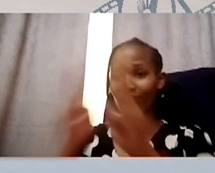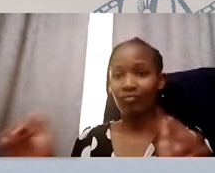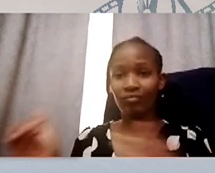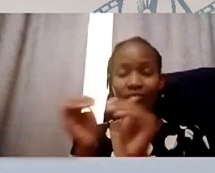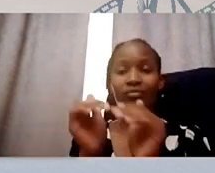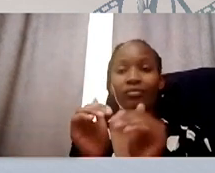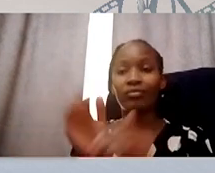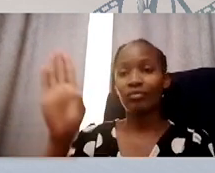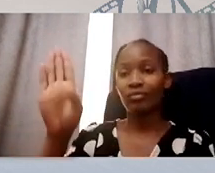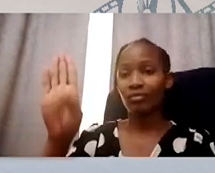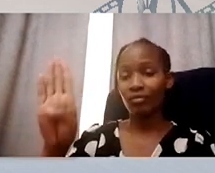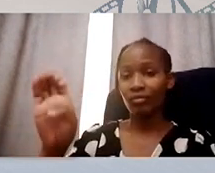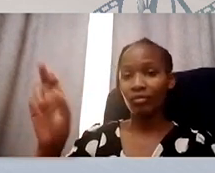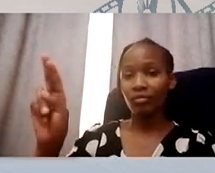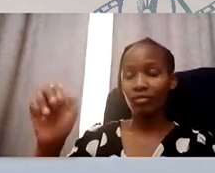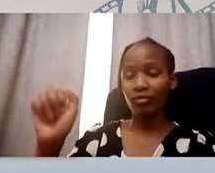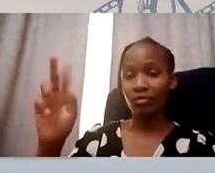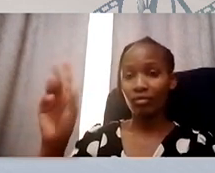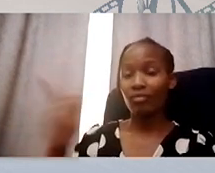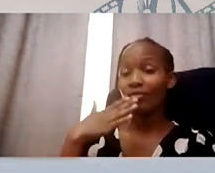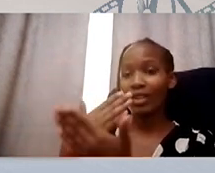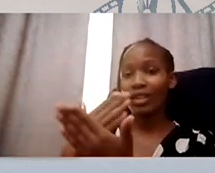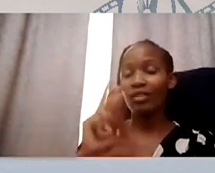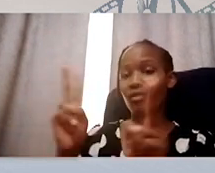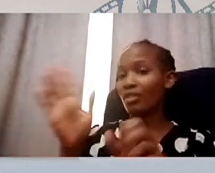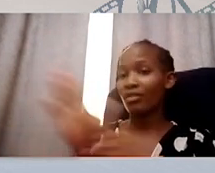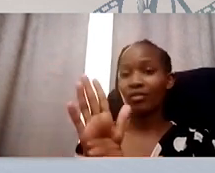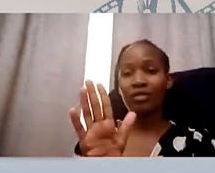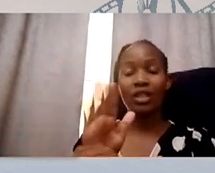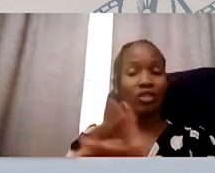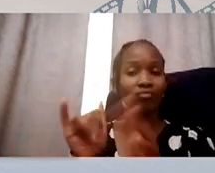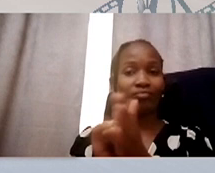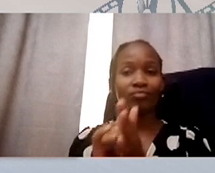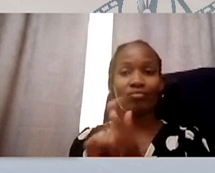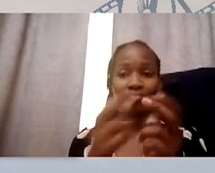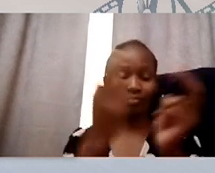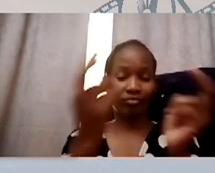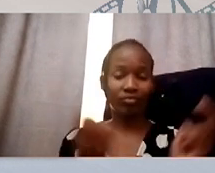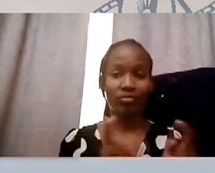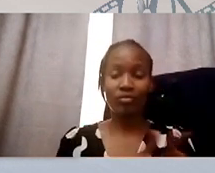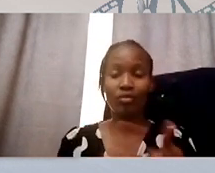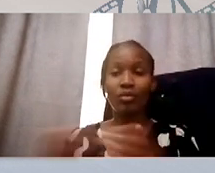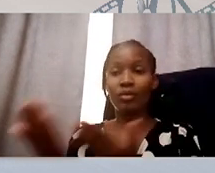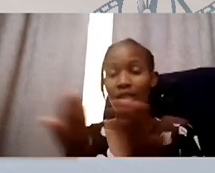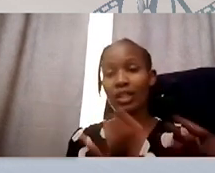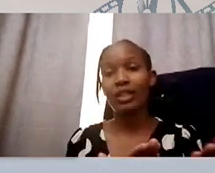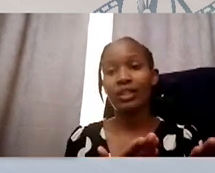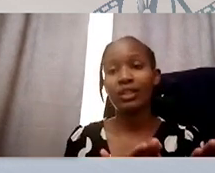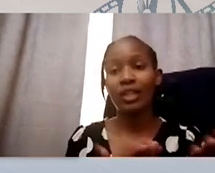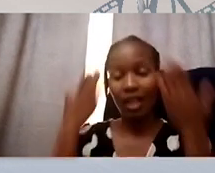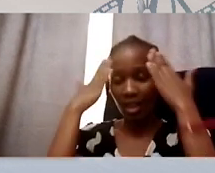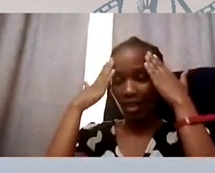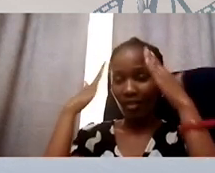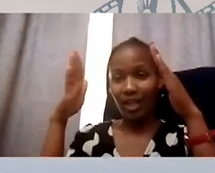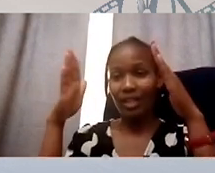you so much. You have been very instrumental in this panel. You have brought an insight, an awareness that has not